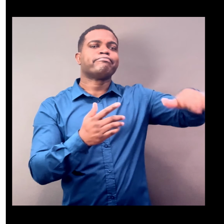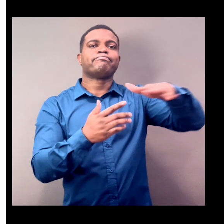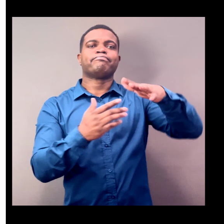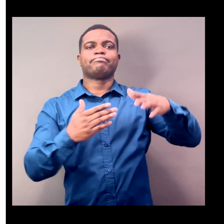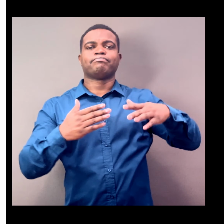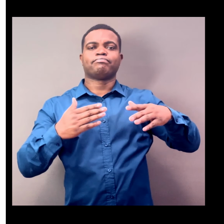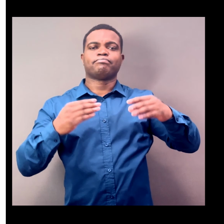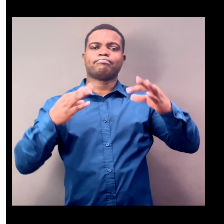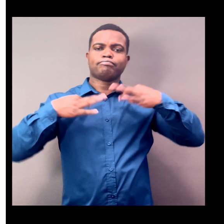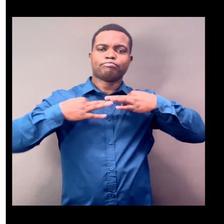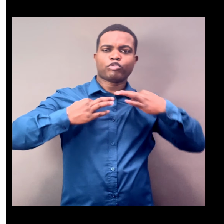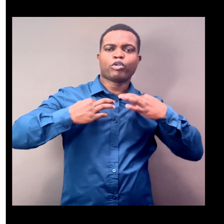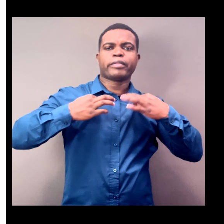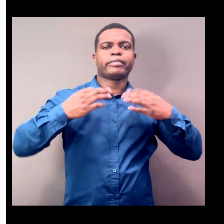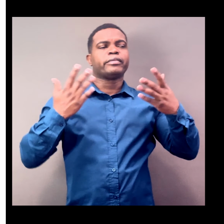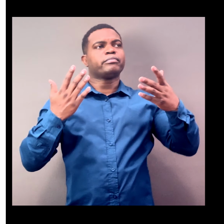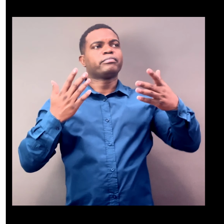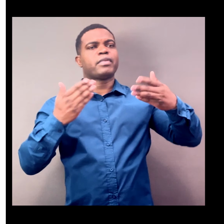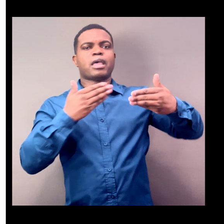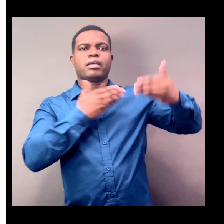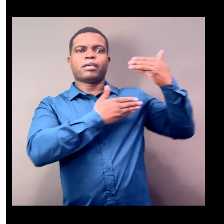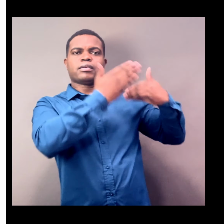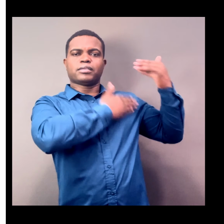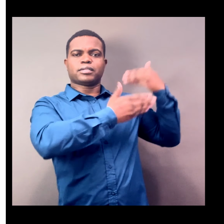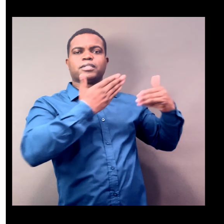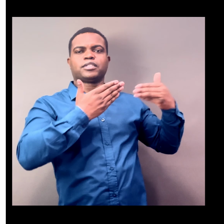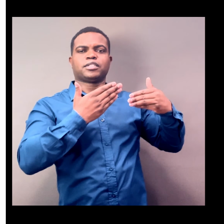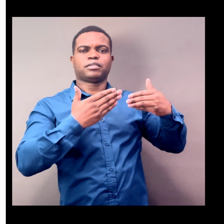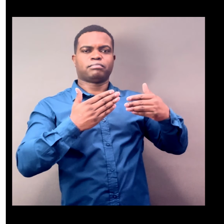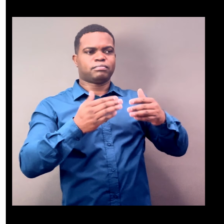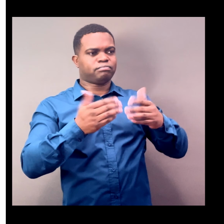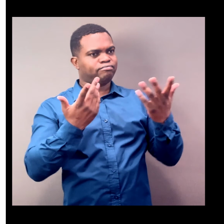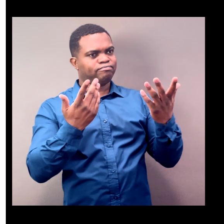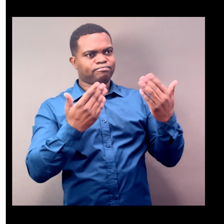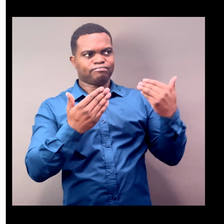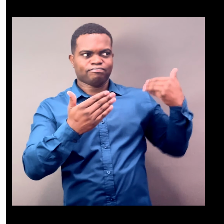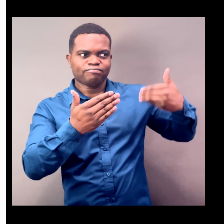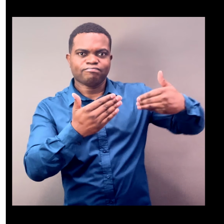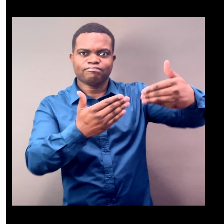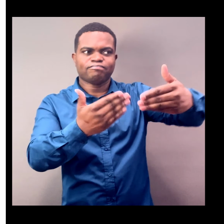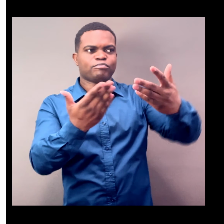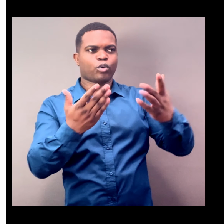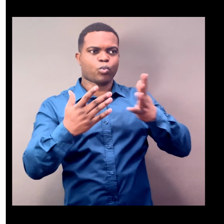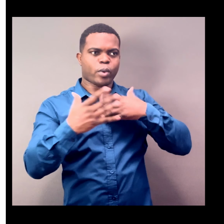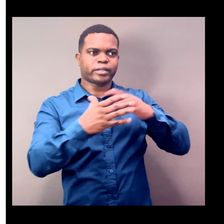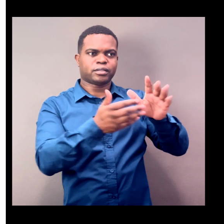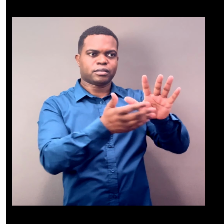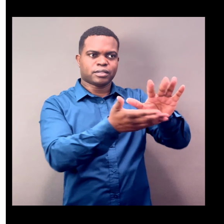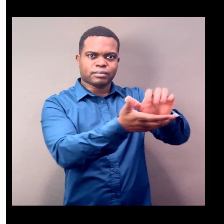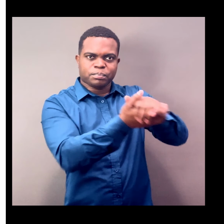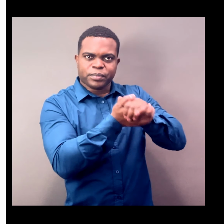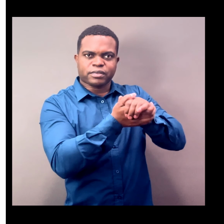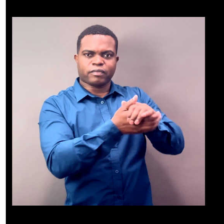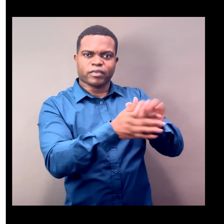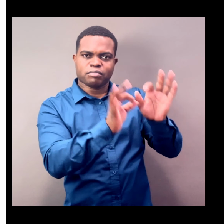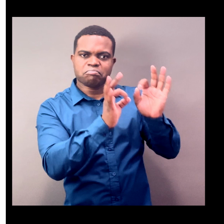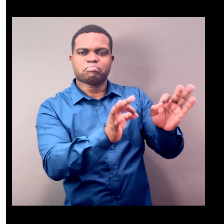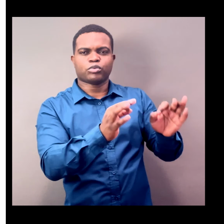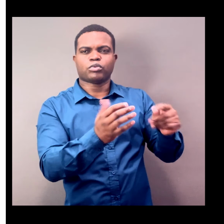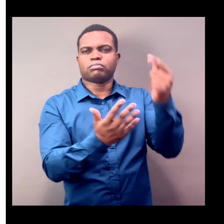preserving and celebrating cultural heritage, values, and traditions. Having said